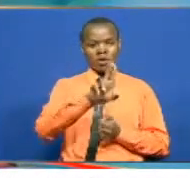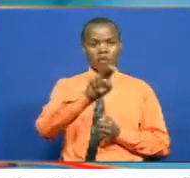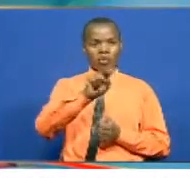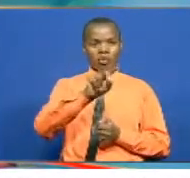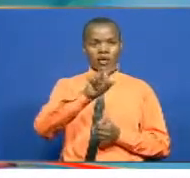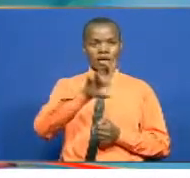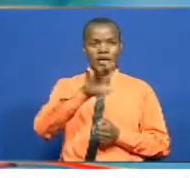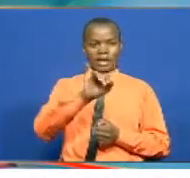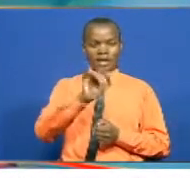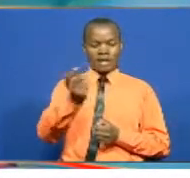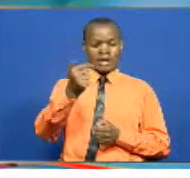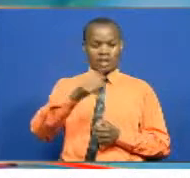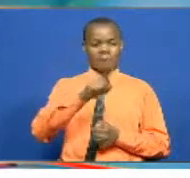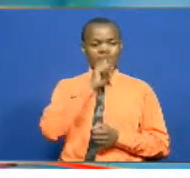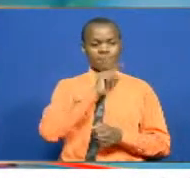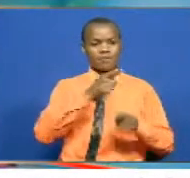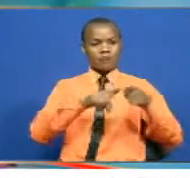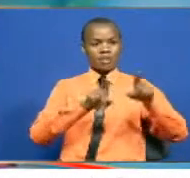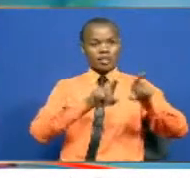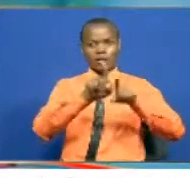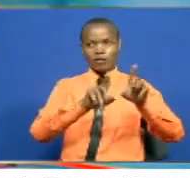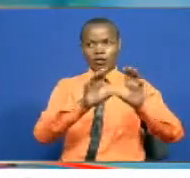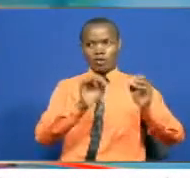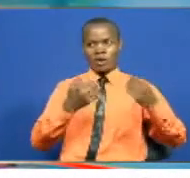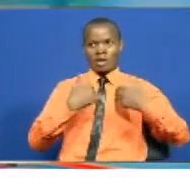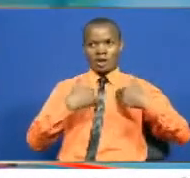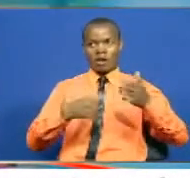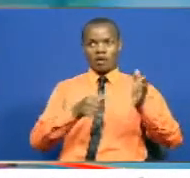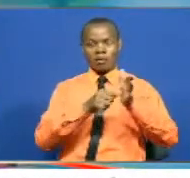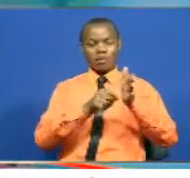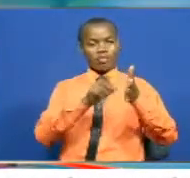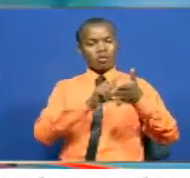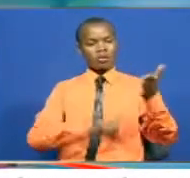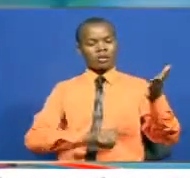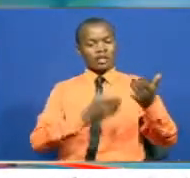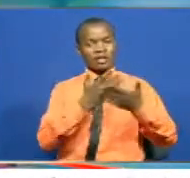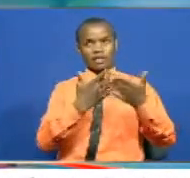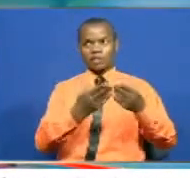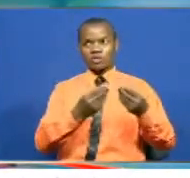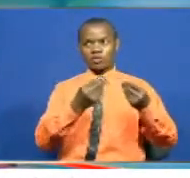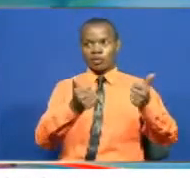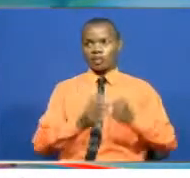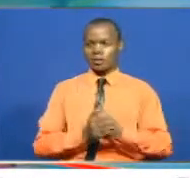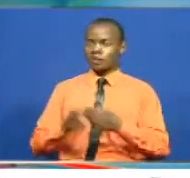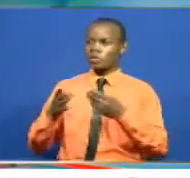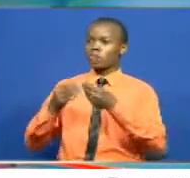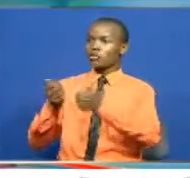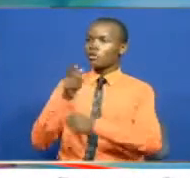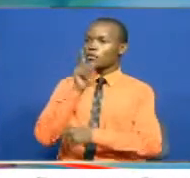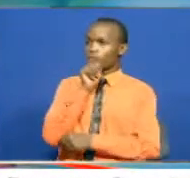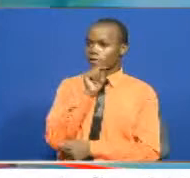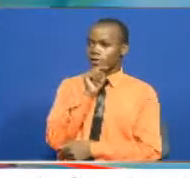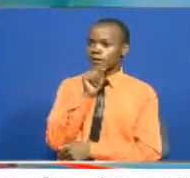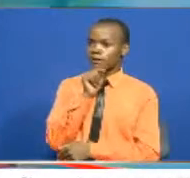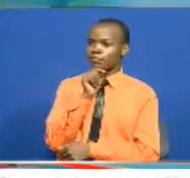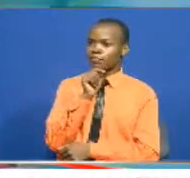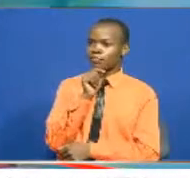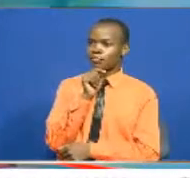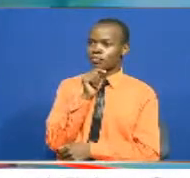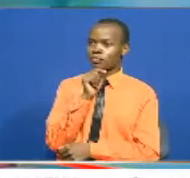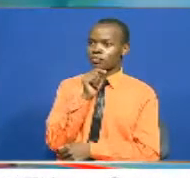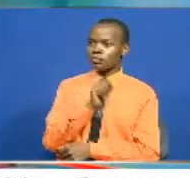but could not travel. Has the issue of Preston been sorted out? Yes, it has been sorted out, and